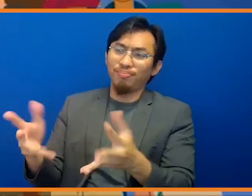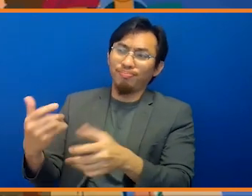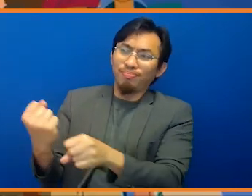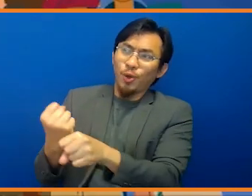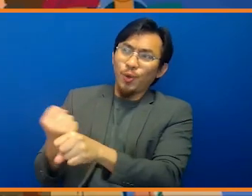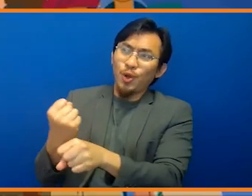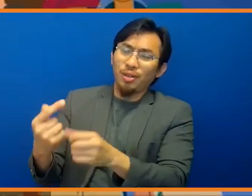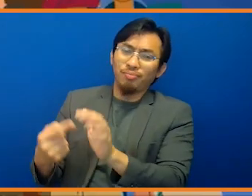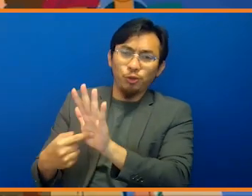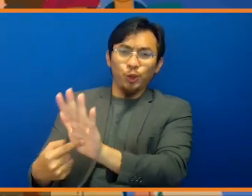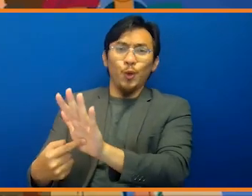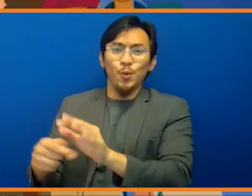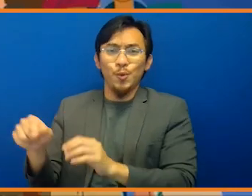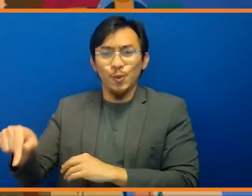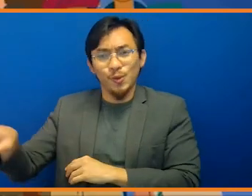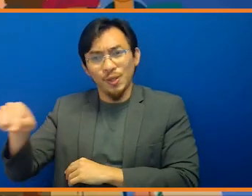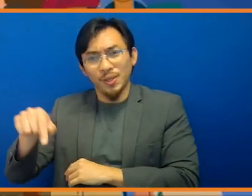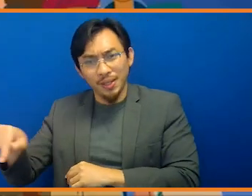museum.